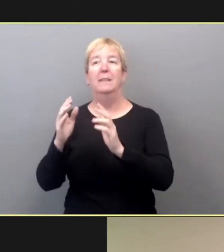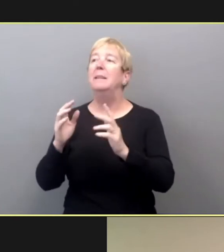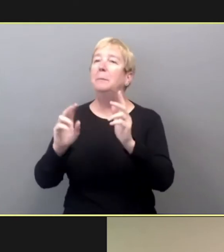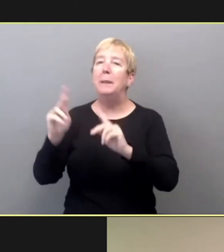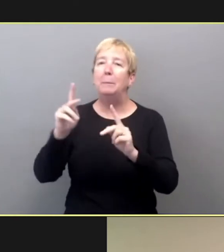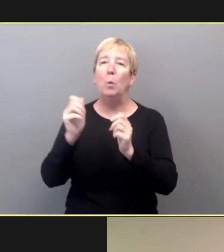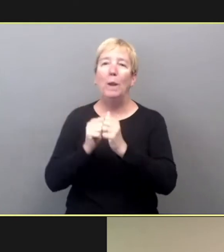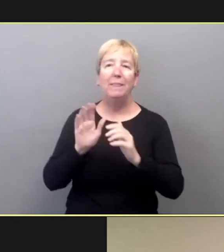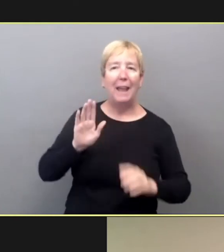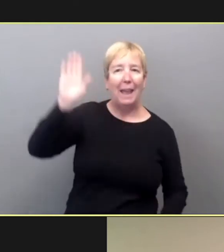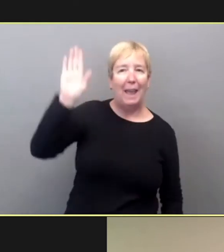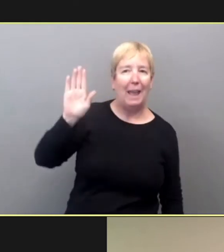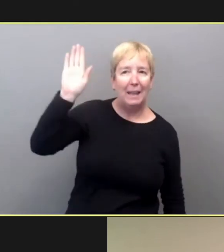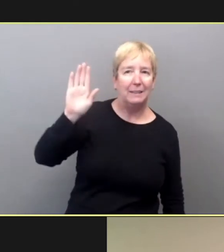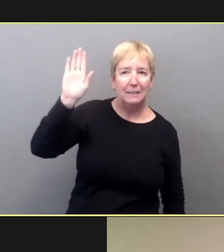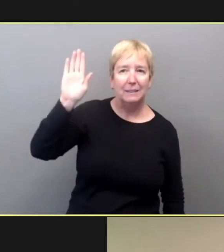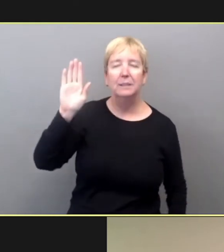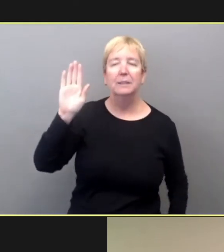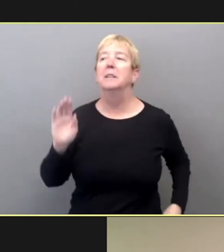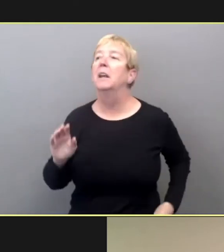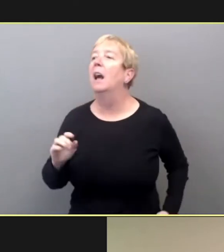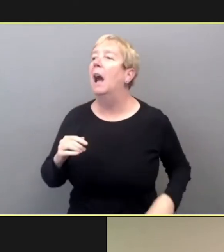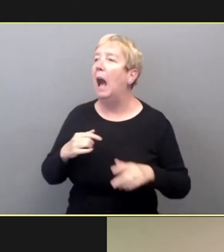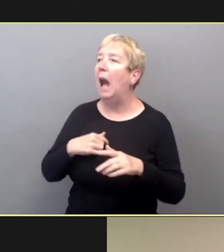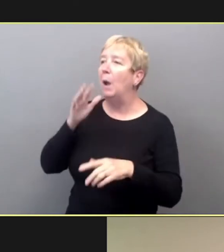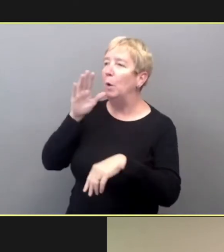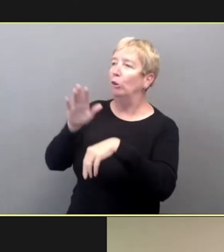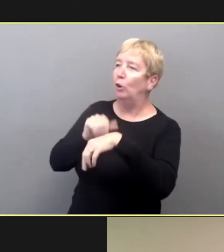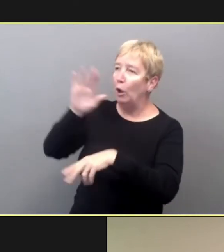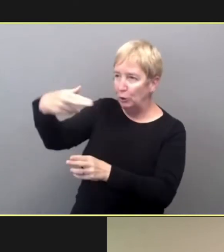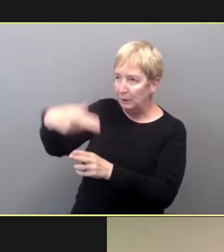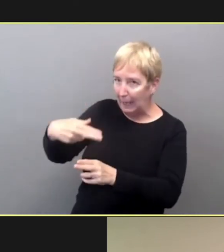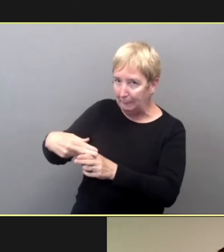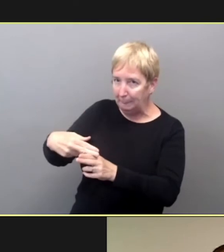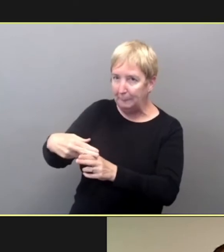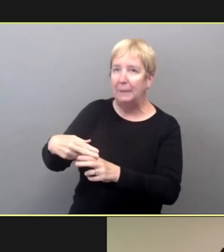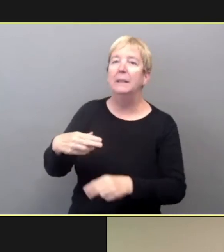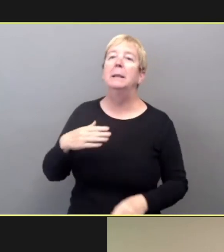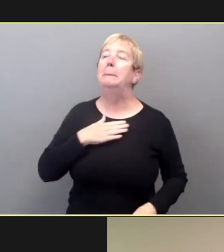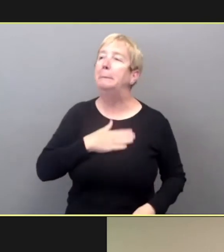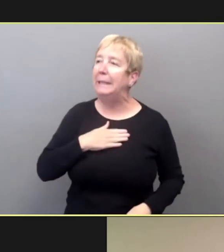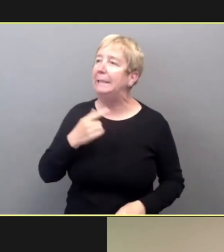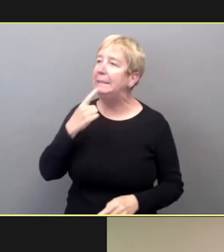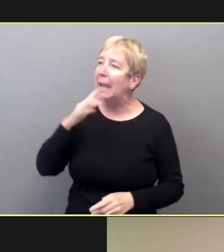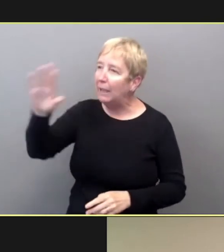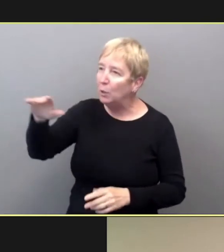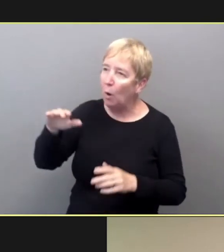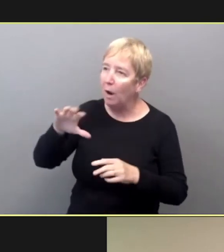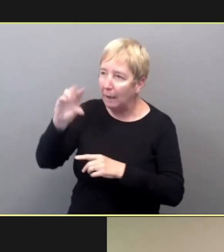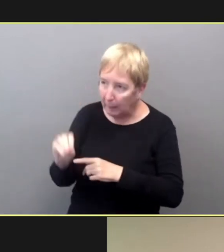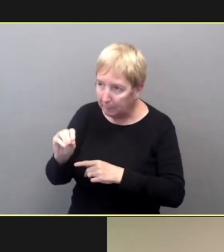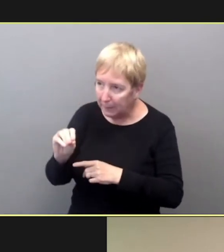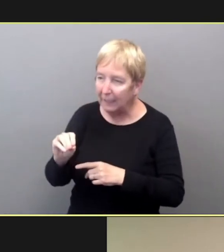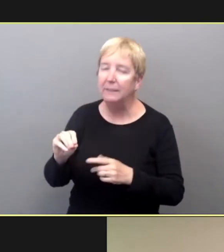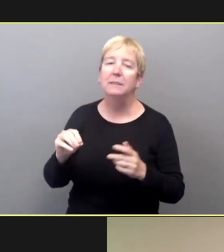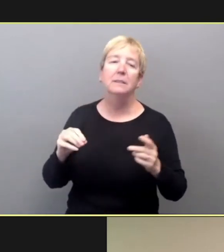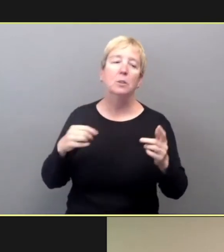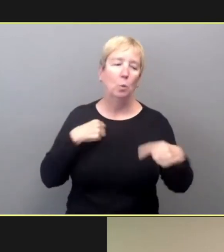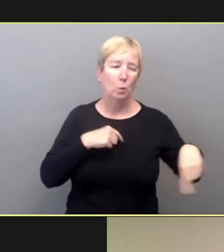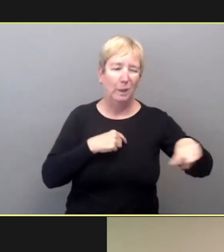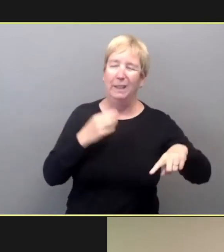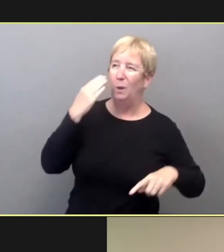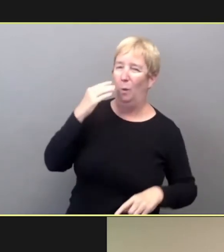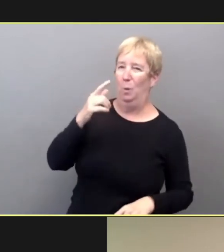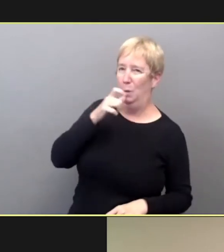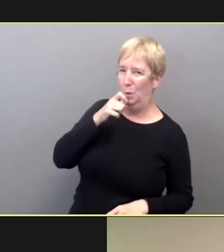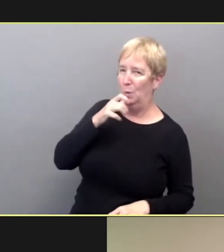like to ask a question. When I call on you, if you wouldn't mind just repeating the name of your outlet so our panelists are aware of who's asking and